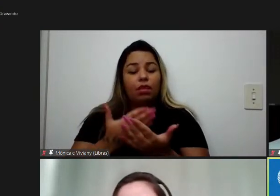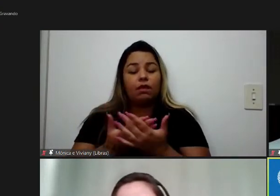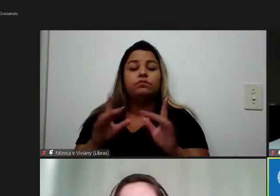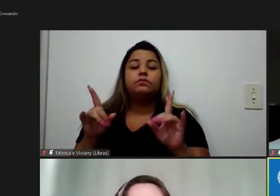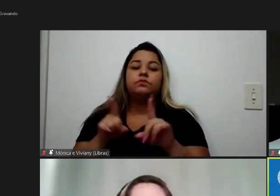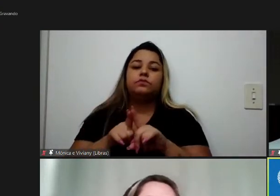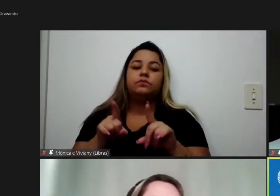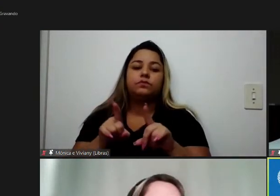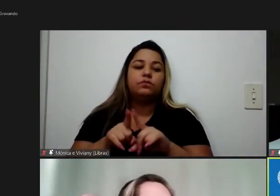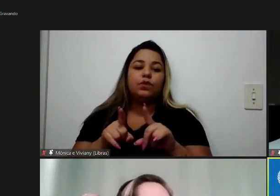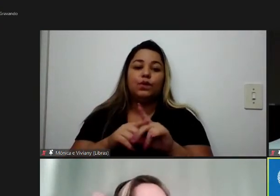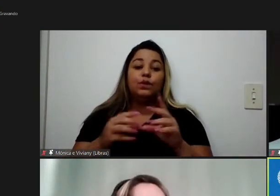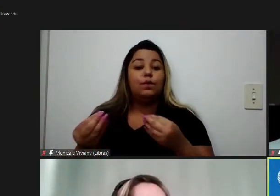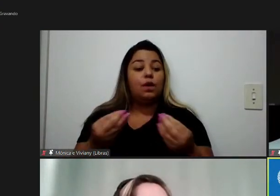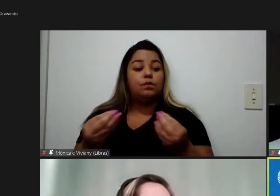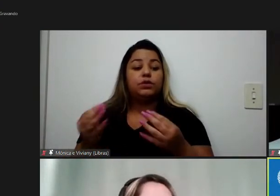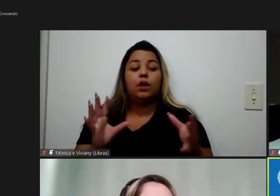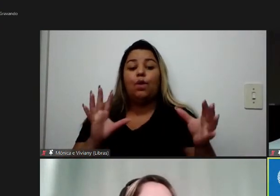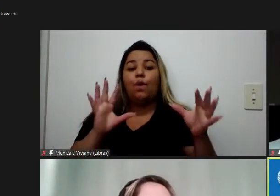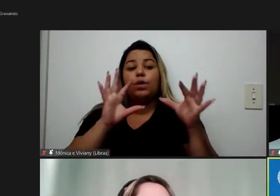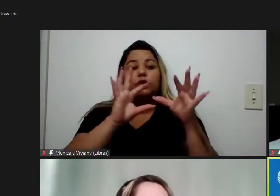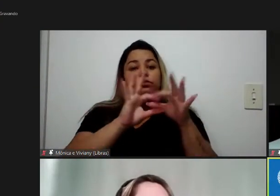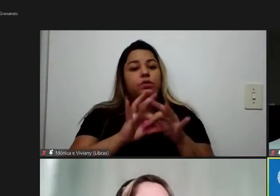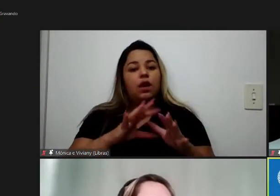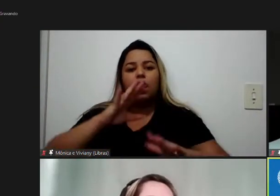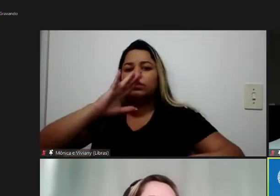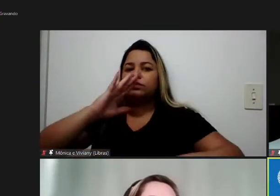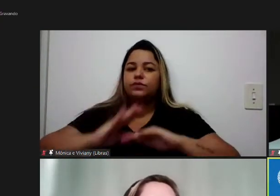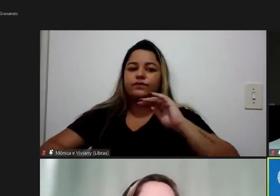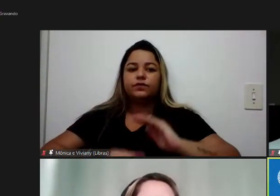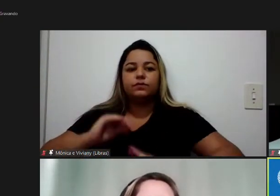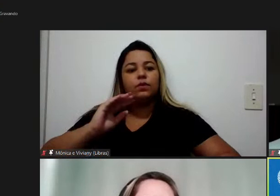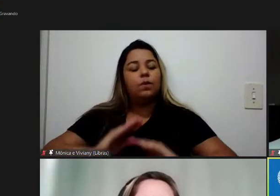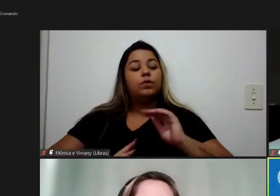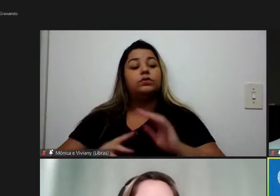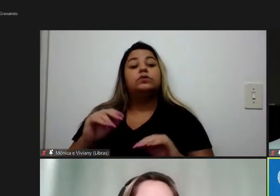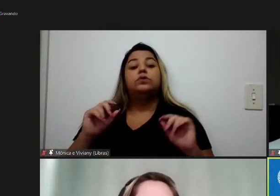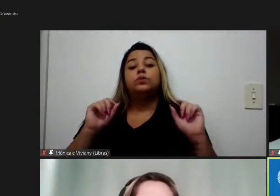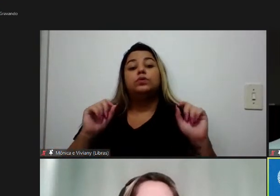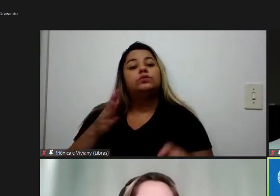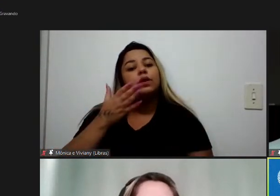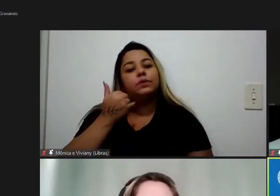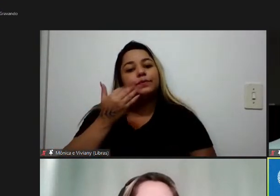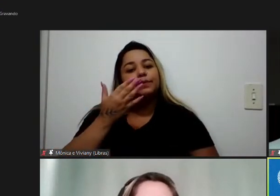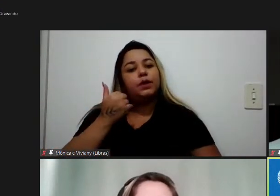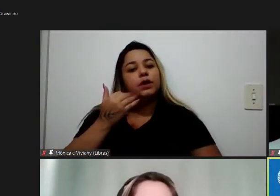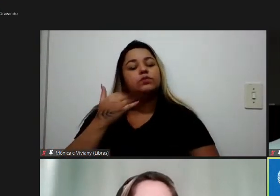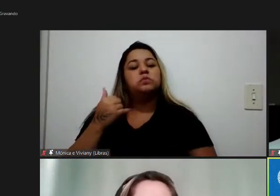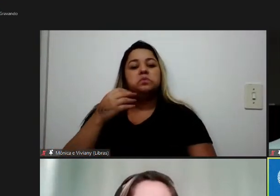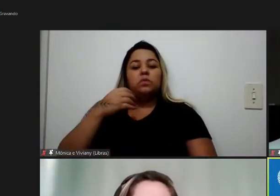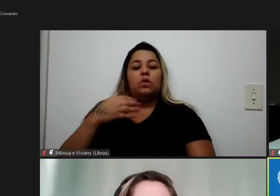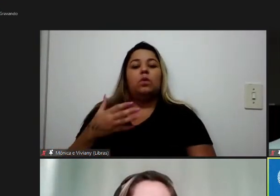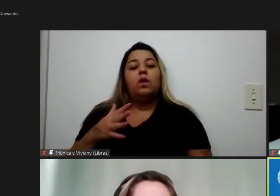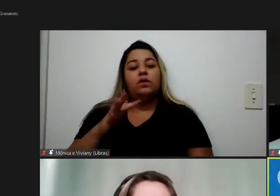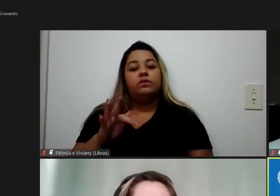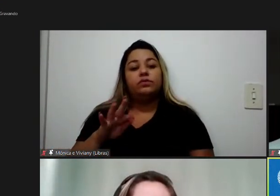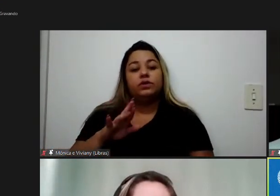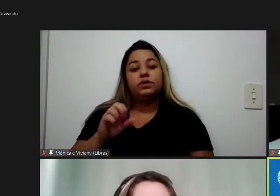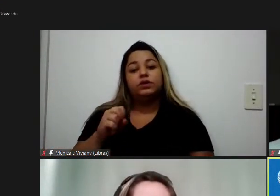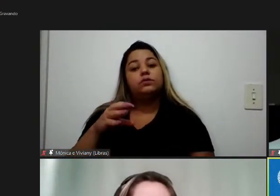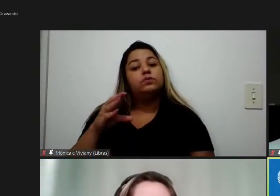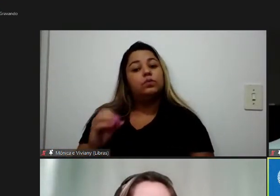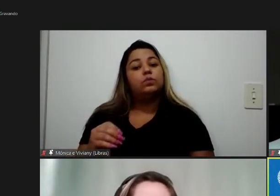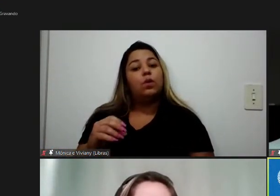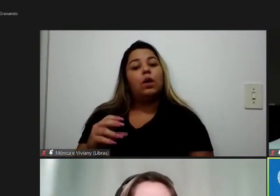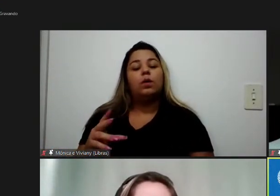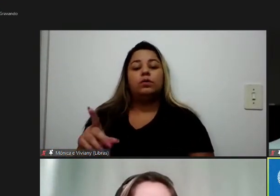connecting the provision of fresh food to what is produced by smallholders. I think that's a very